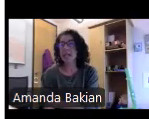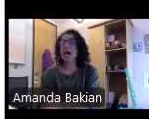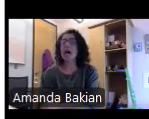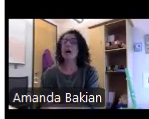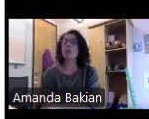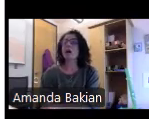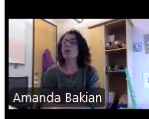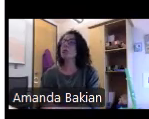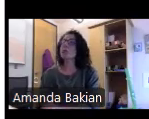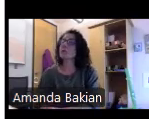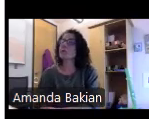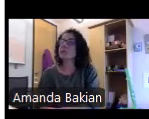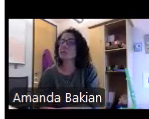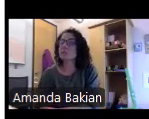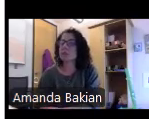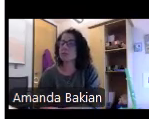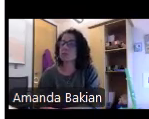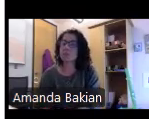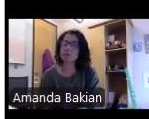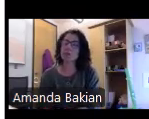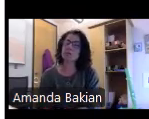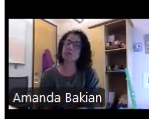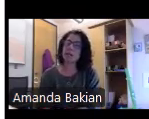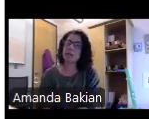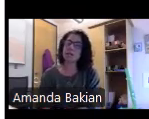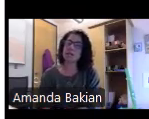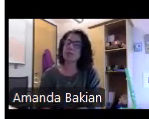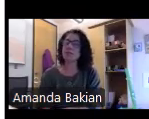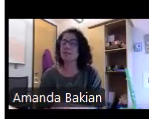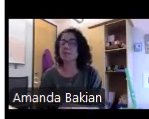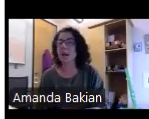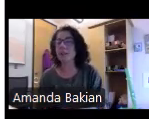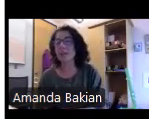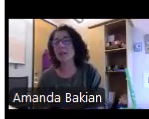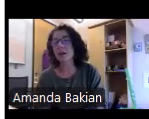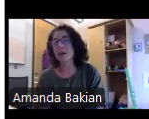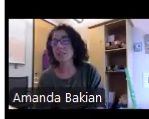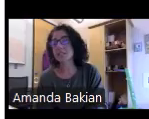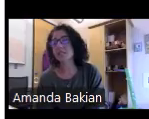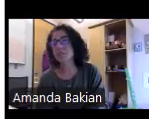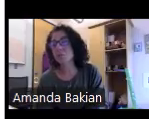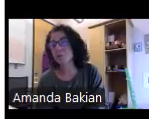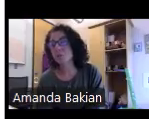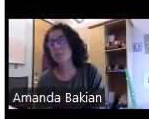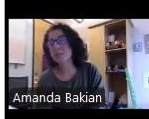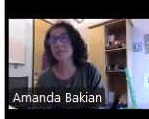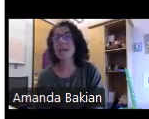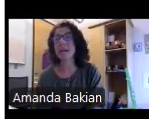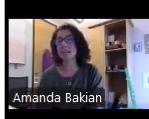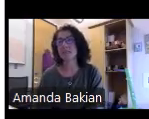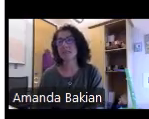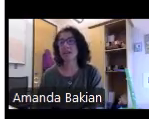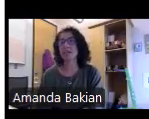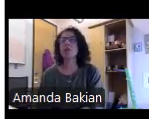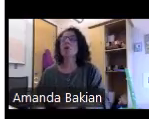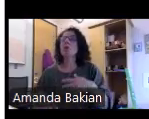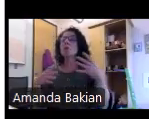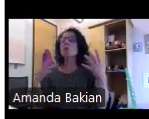need. We also it's really important to understand characteristics about autistic individuals once they've been